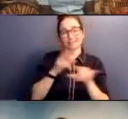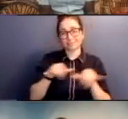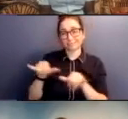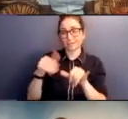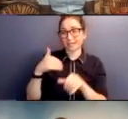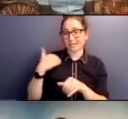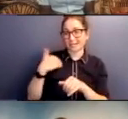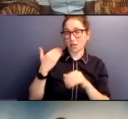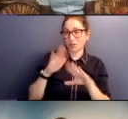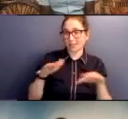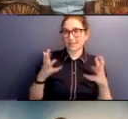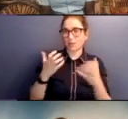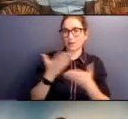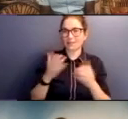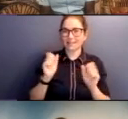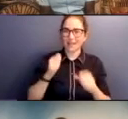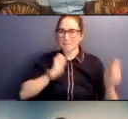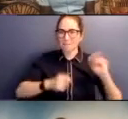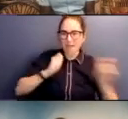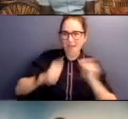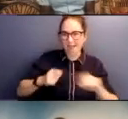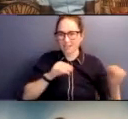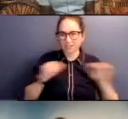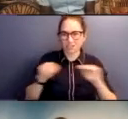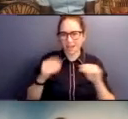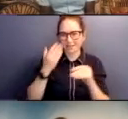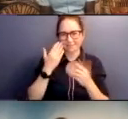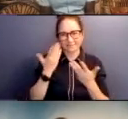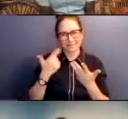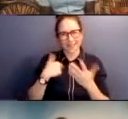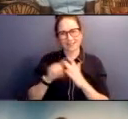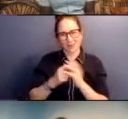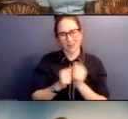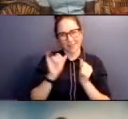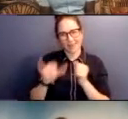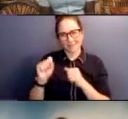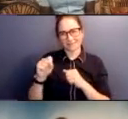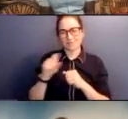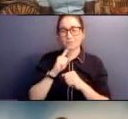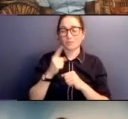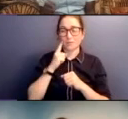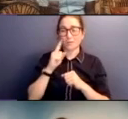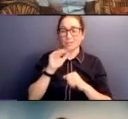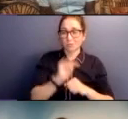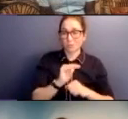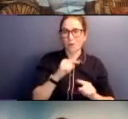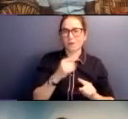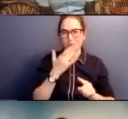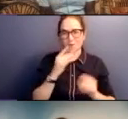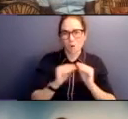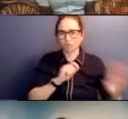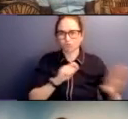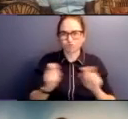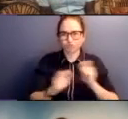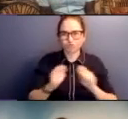kids love things they can bang and shake. And that's what I start off with. The smaller the kid, the more shaking kind of instrument